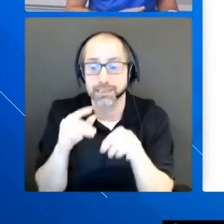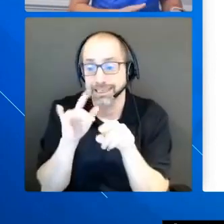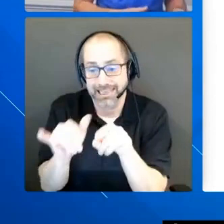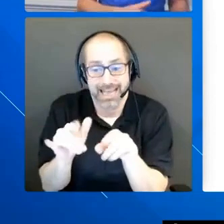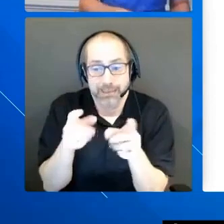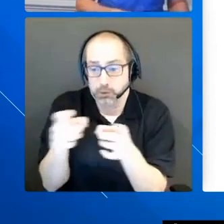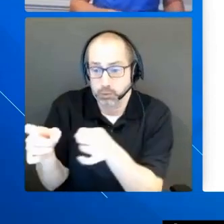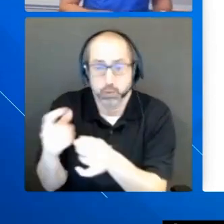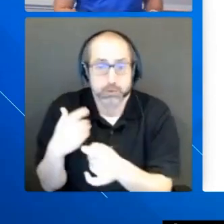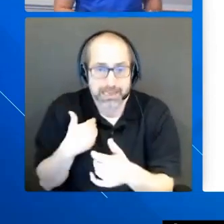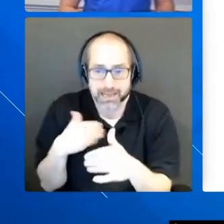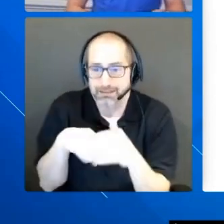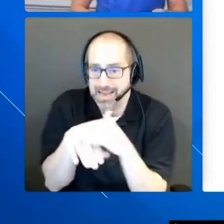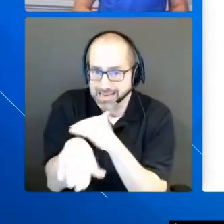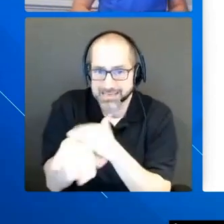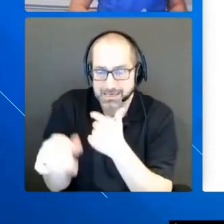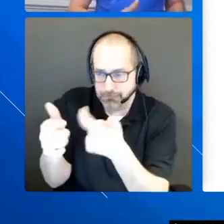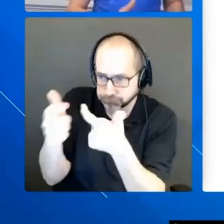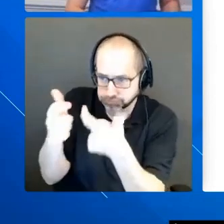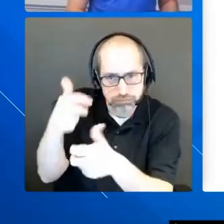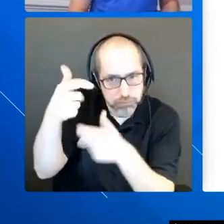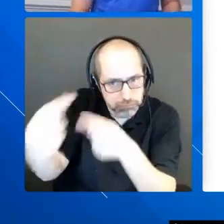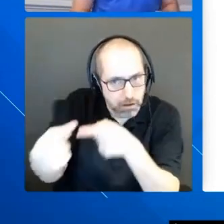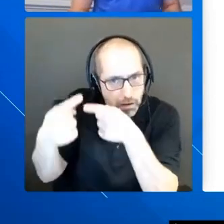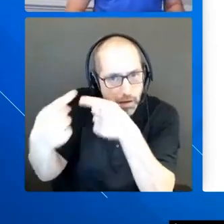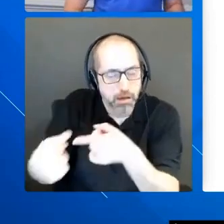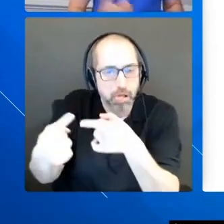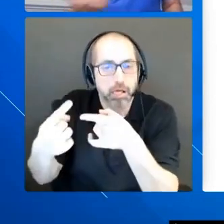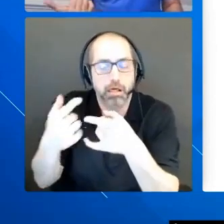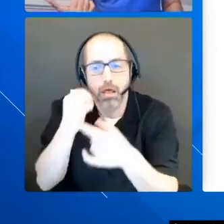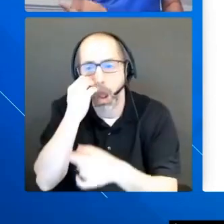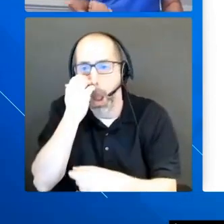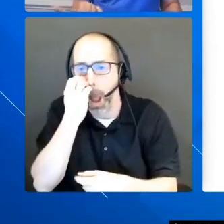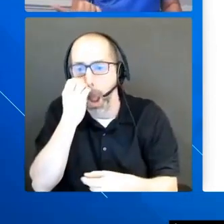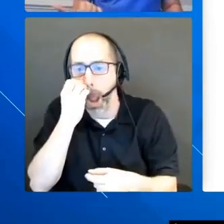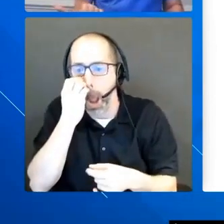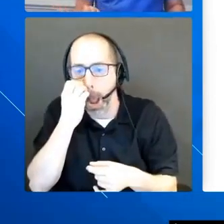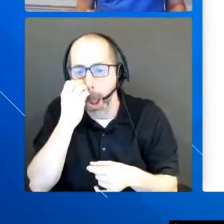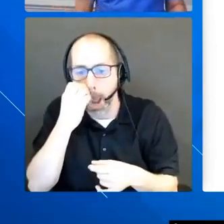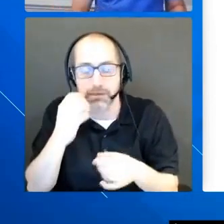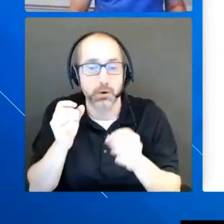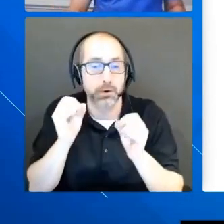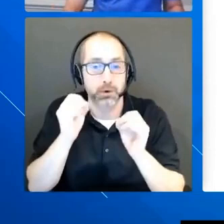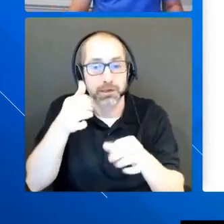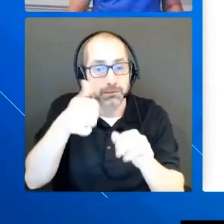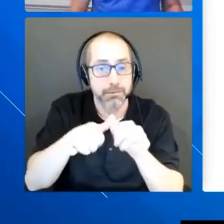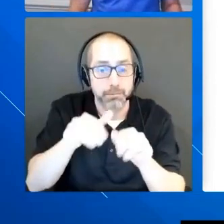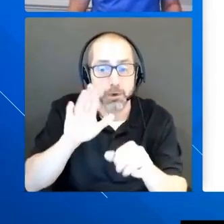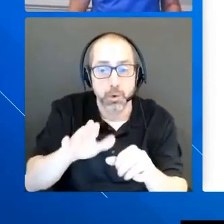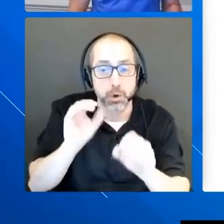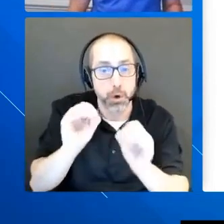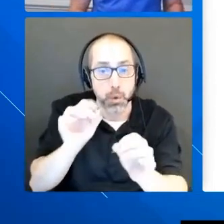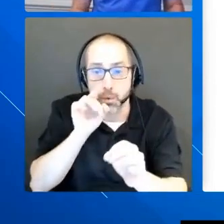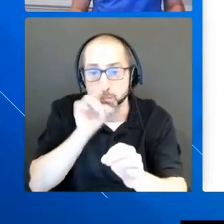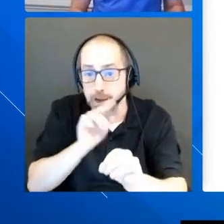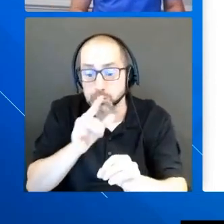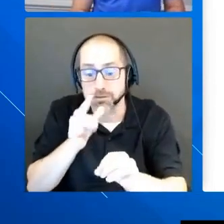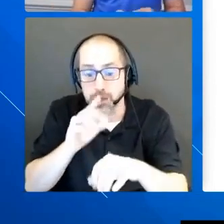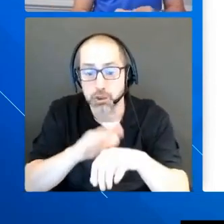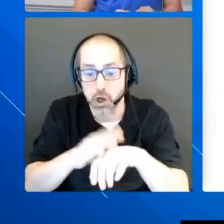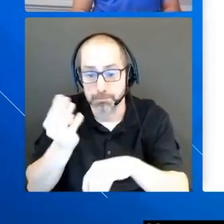an accessibility issue. So when you're doing your no mouse lunch on Monday, kind of pay attention to these.